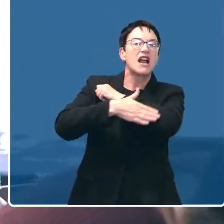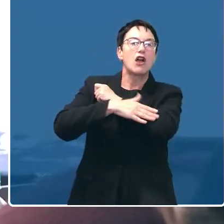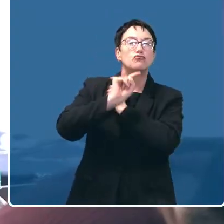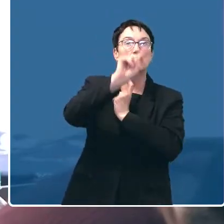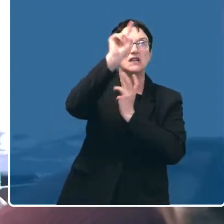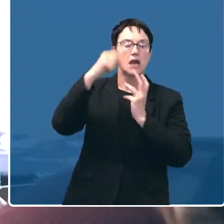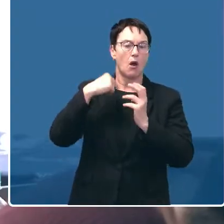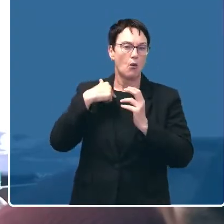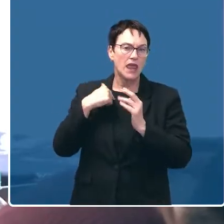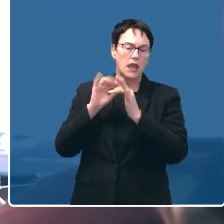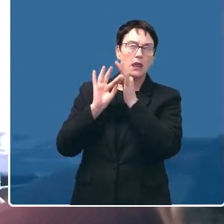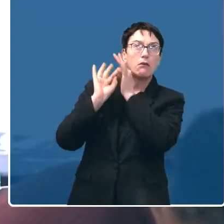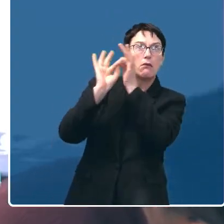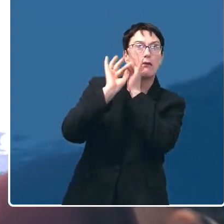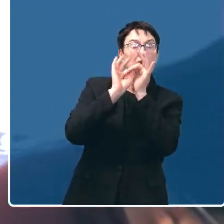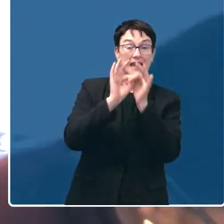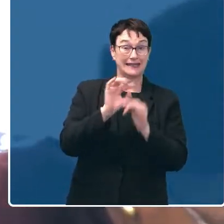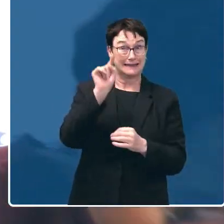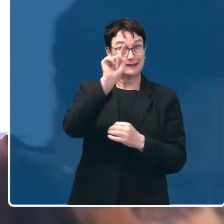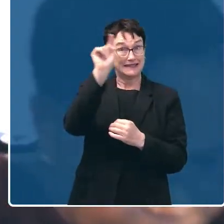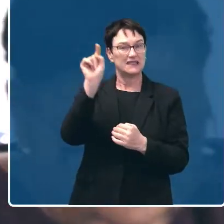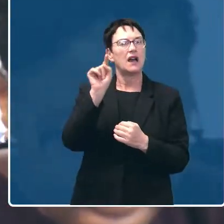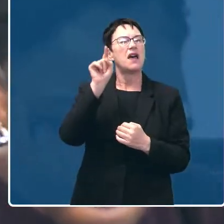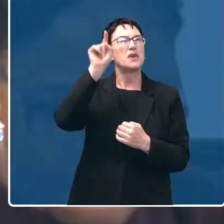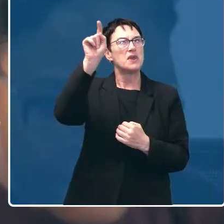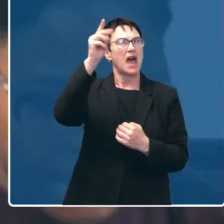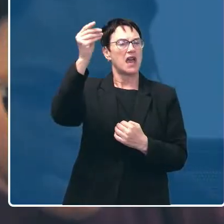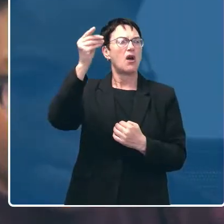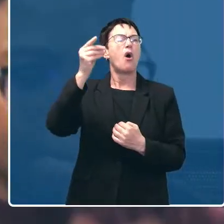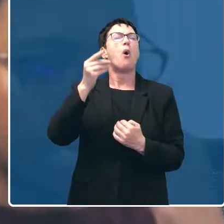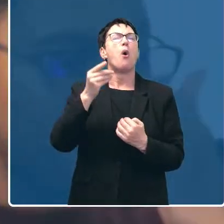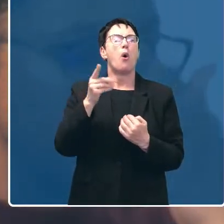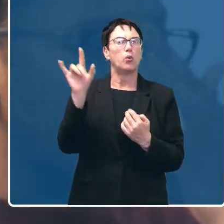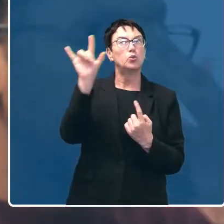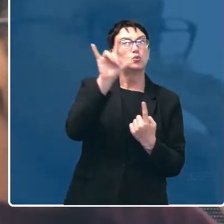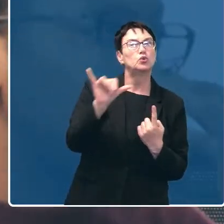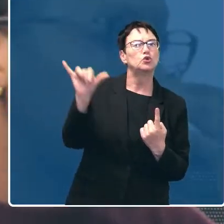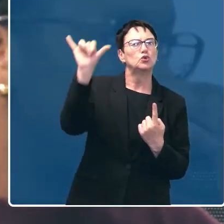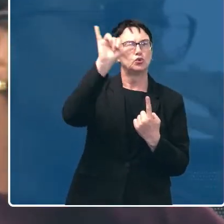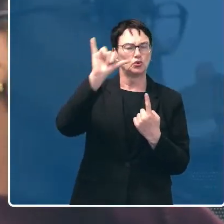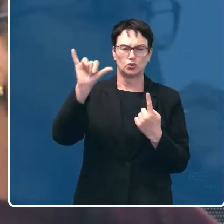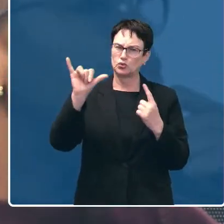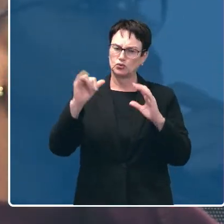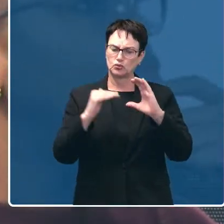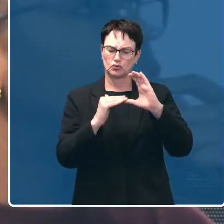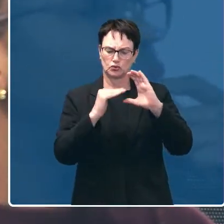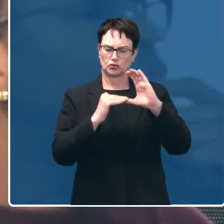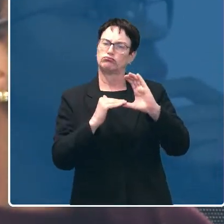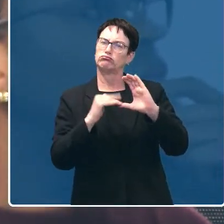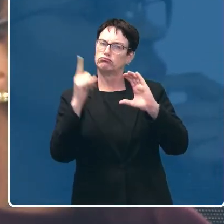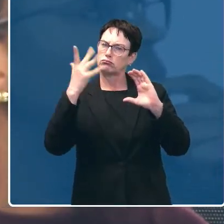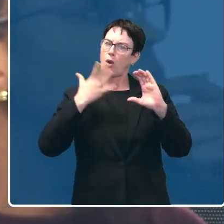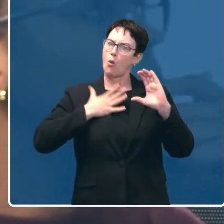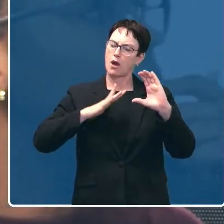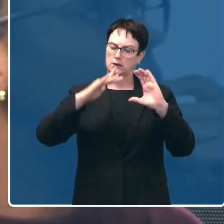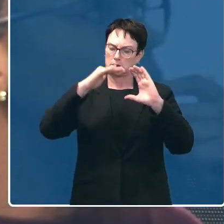models or benchmarks are informing the SARB's analysis or consultation process with the Treasury?